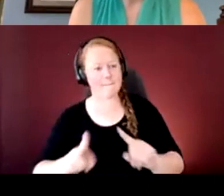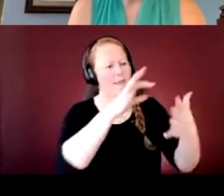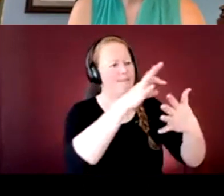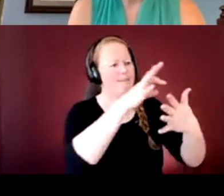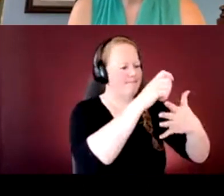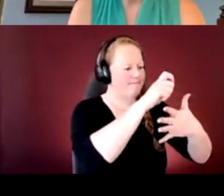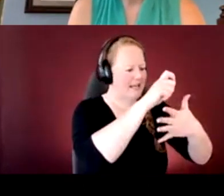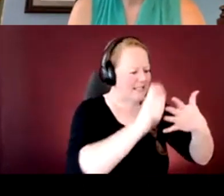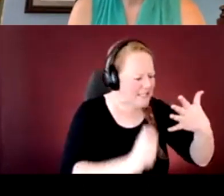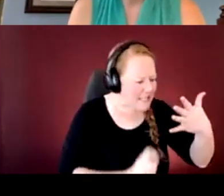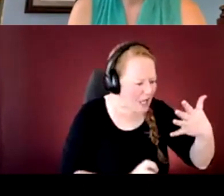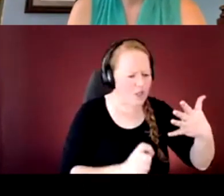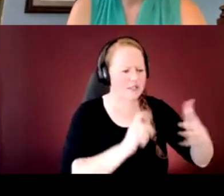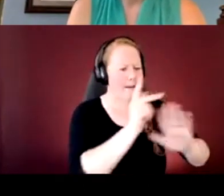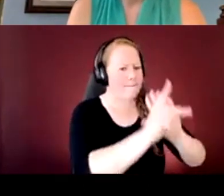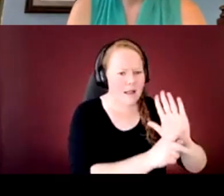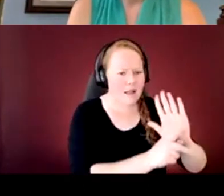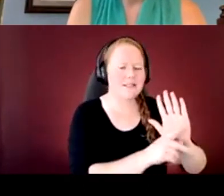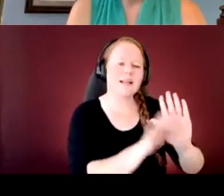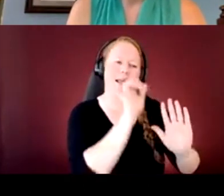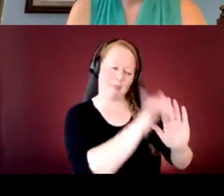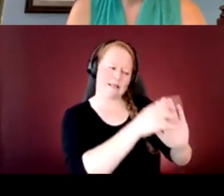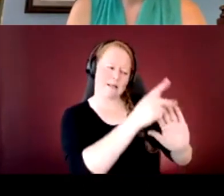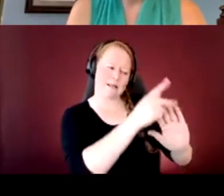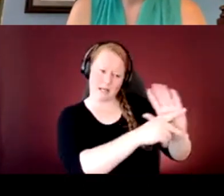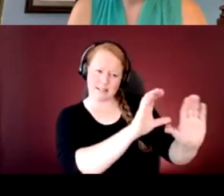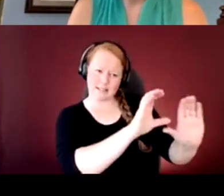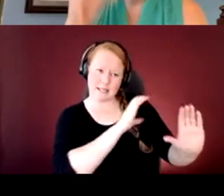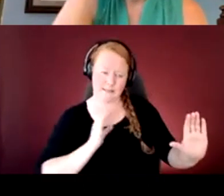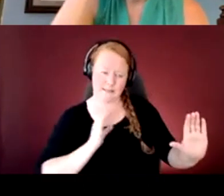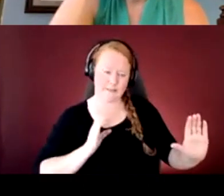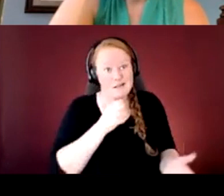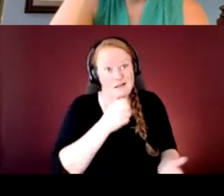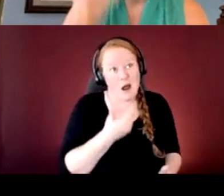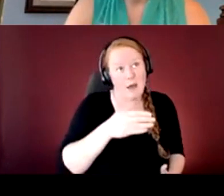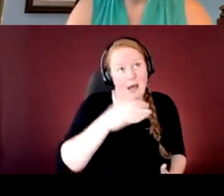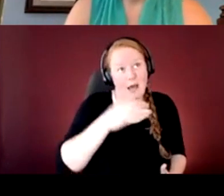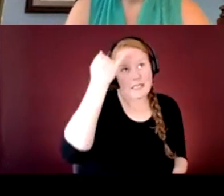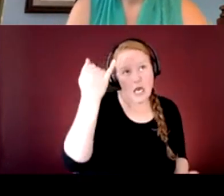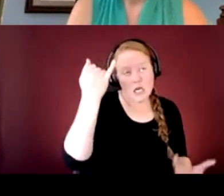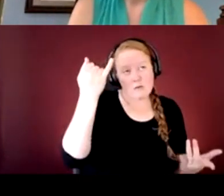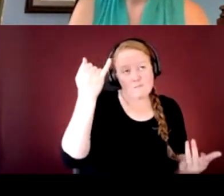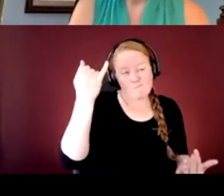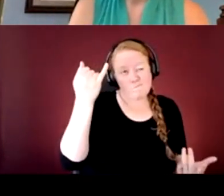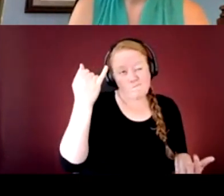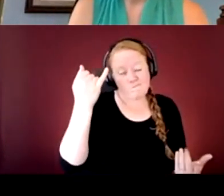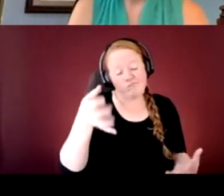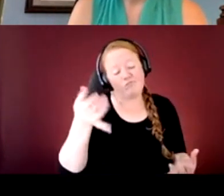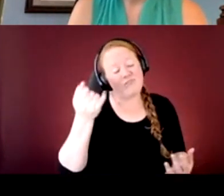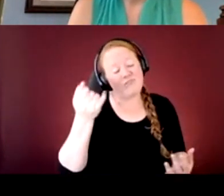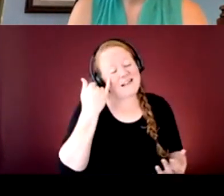policy, that's going to be with the policy committee. And I think it's not a bad idea if there's a infrastructure subcommittee